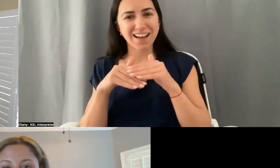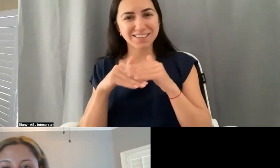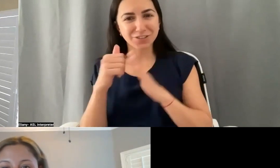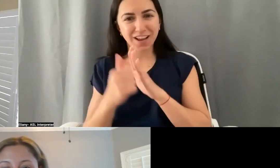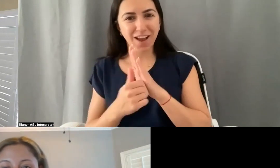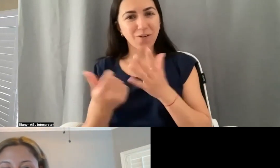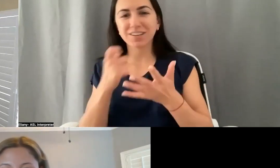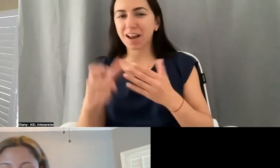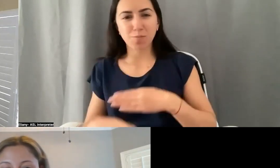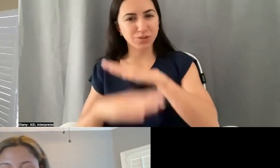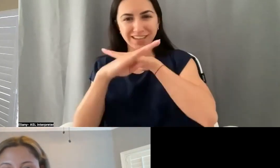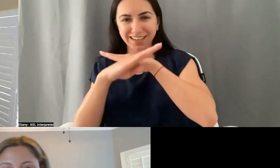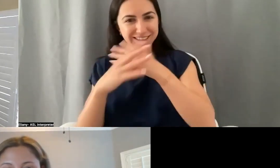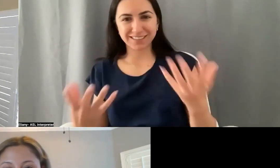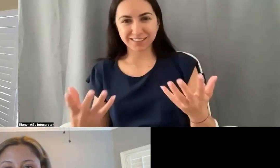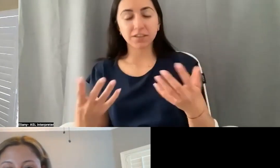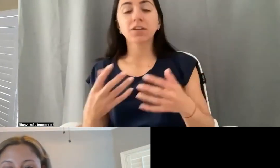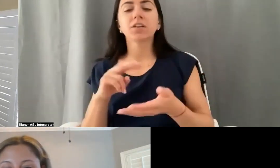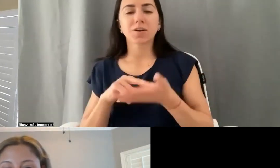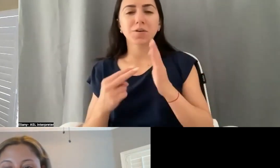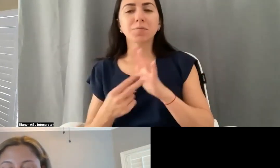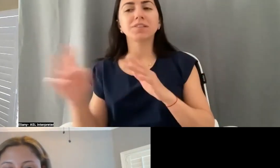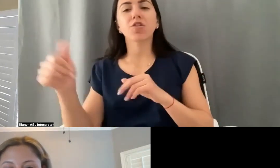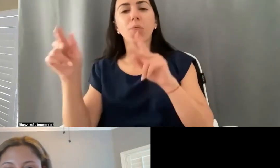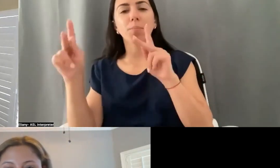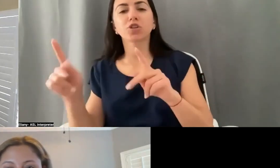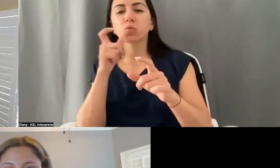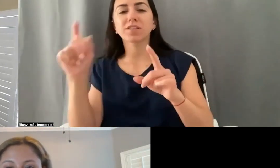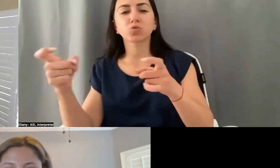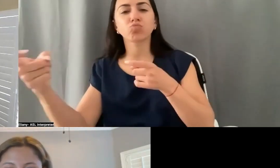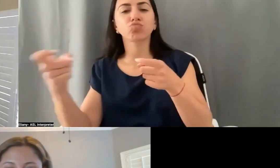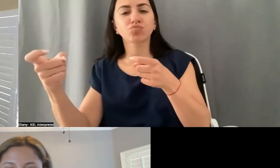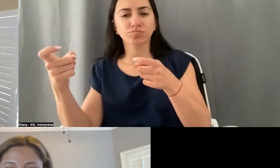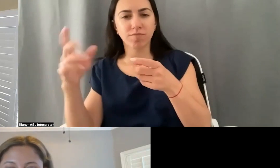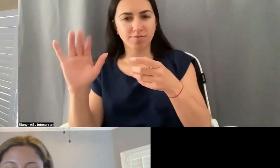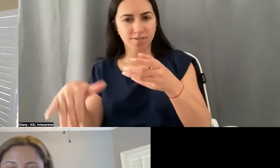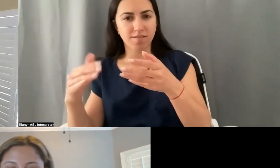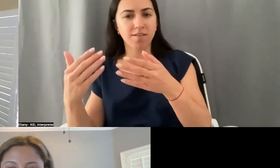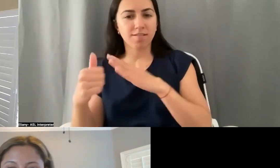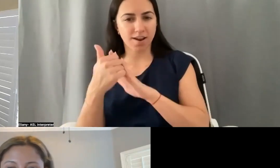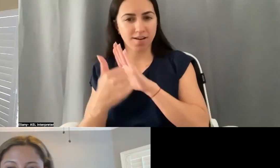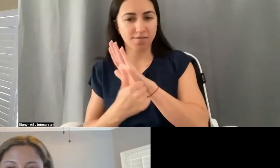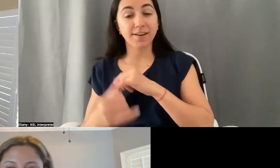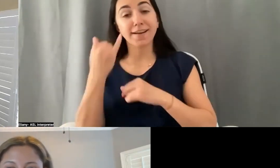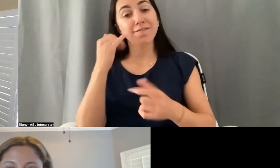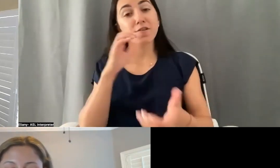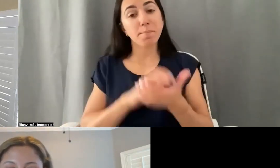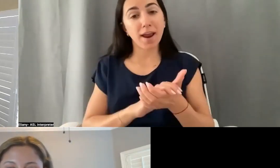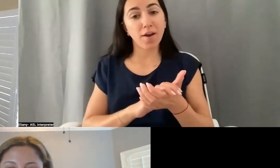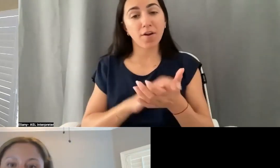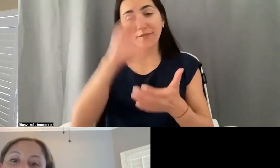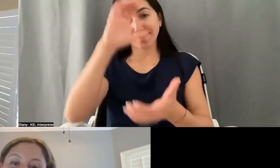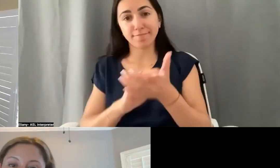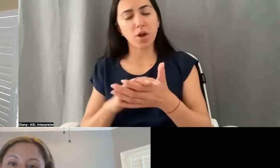not protected. So we have to have someone else be the trustee. And incidentally, if they're married, their spouse should not